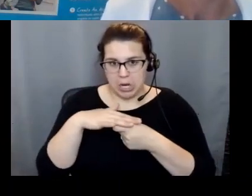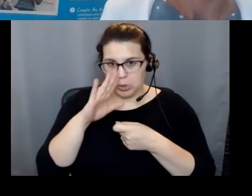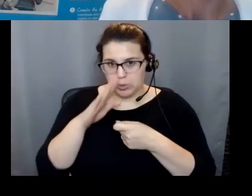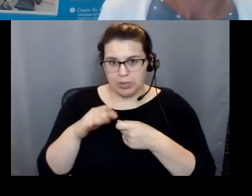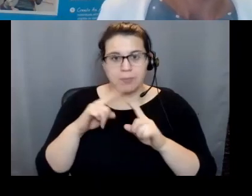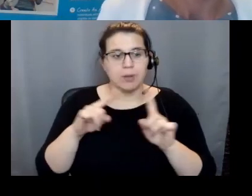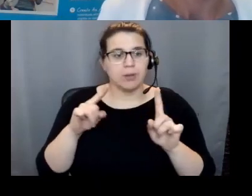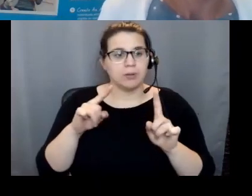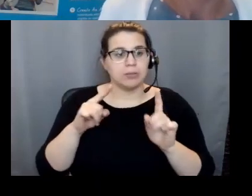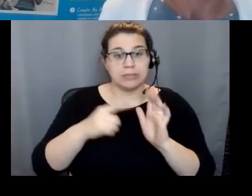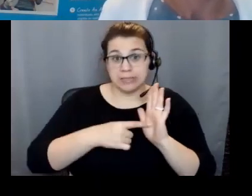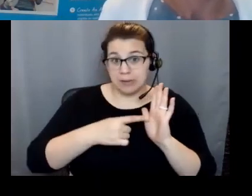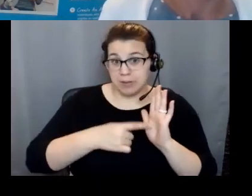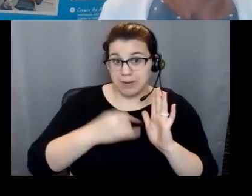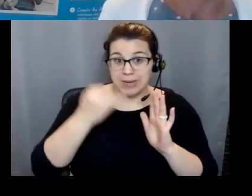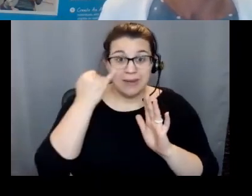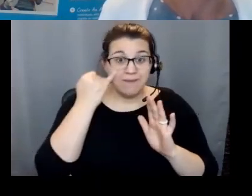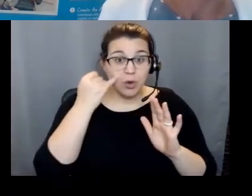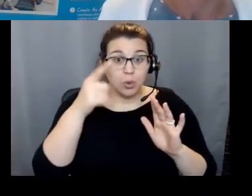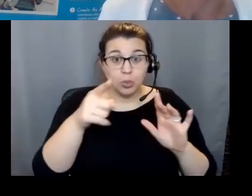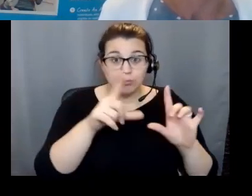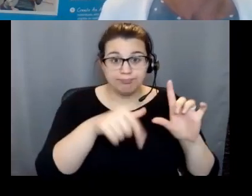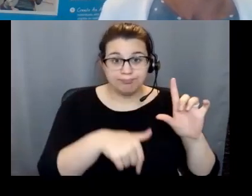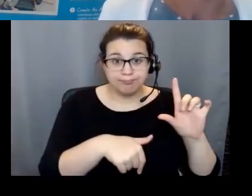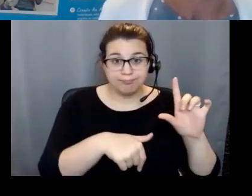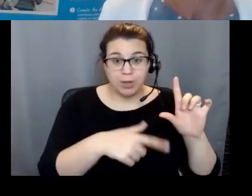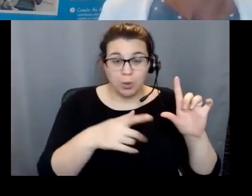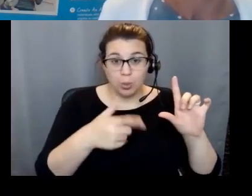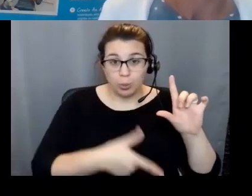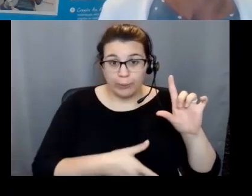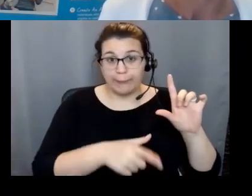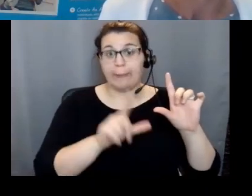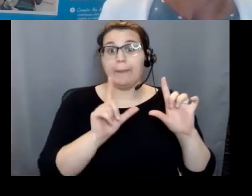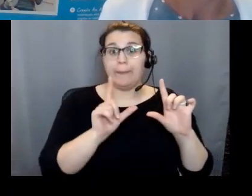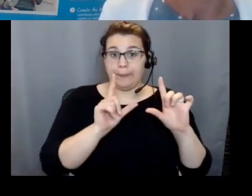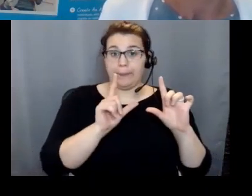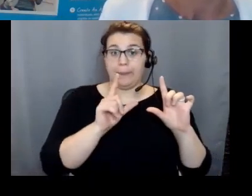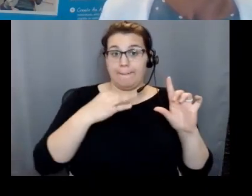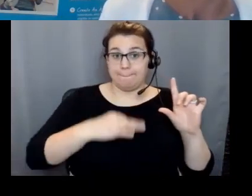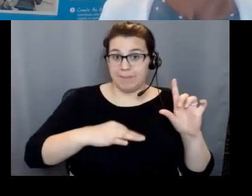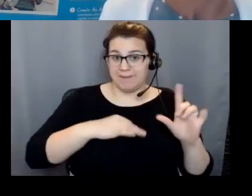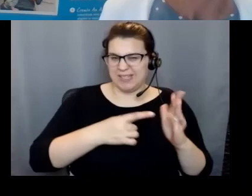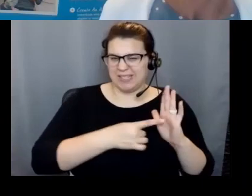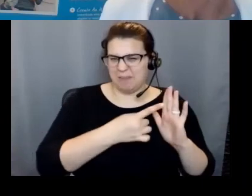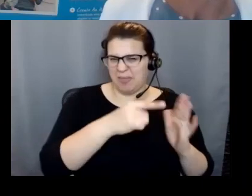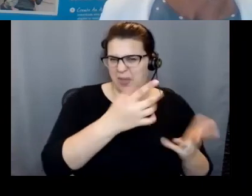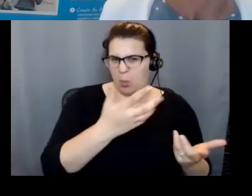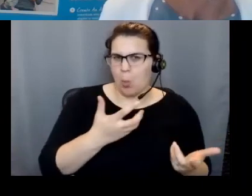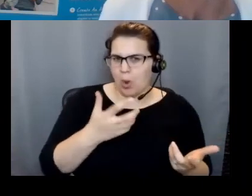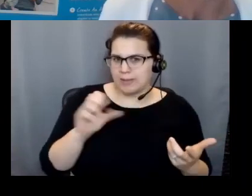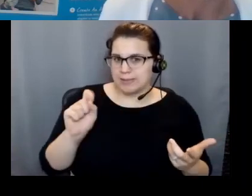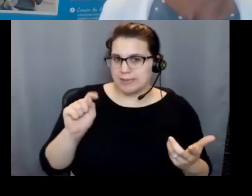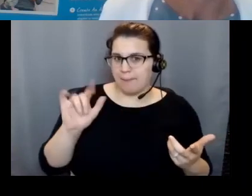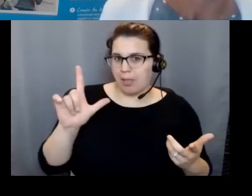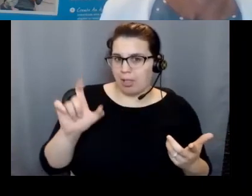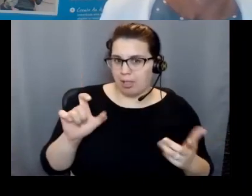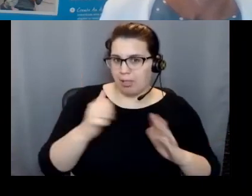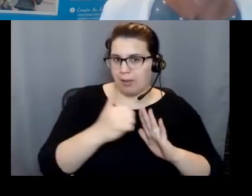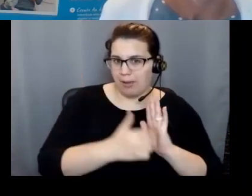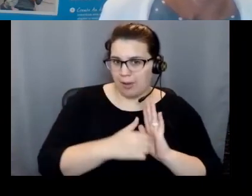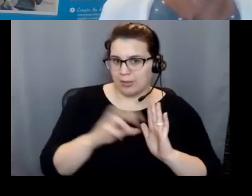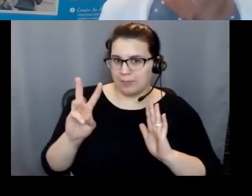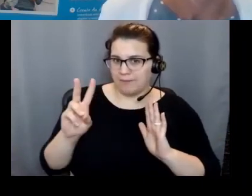to renew benefits, they may ask for an account statement of your stable account or WVABLE account